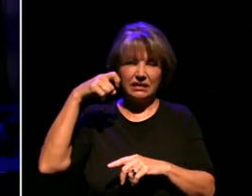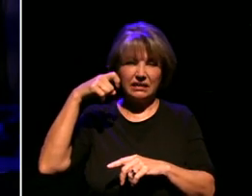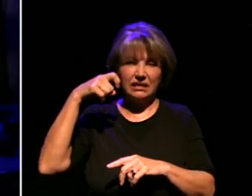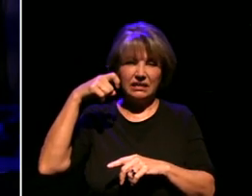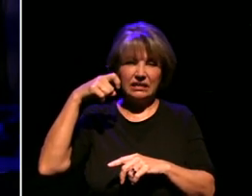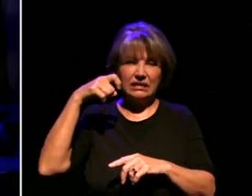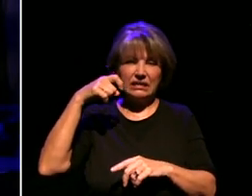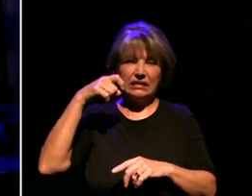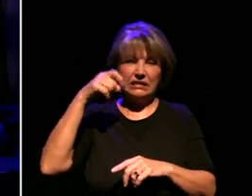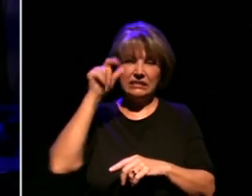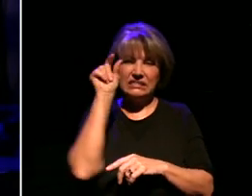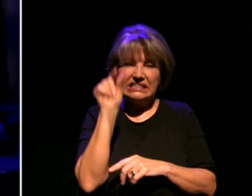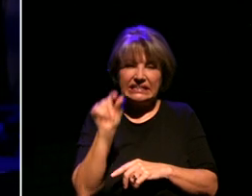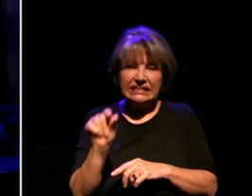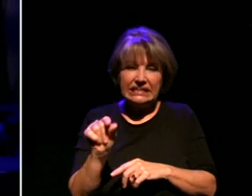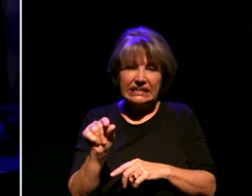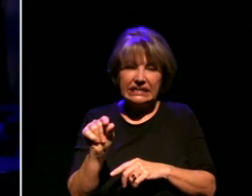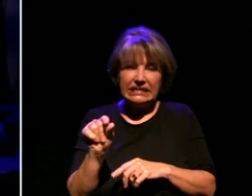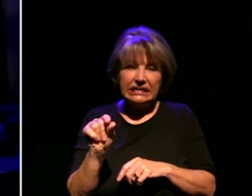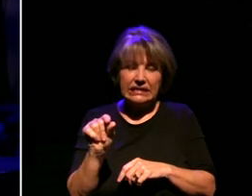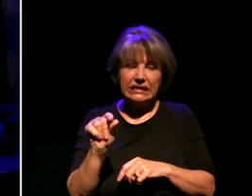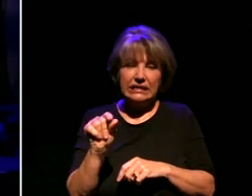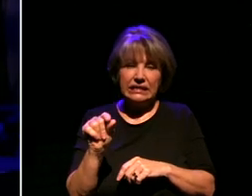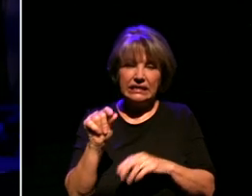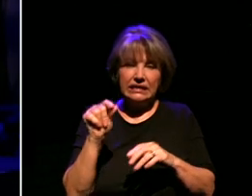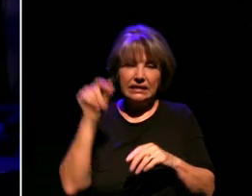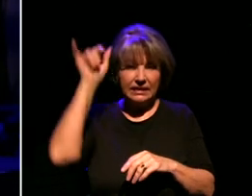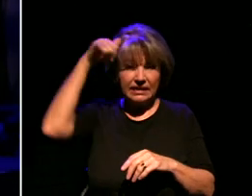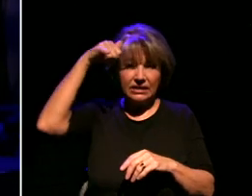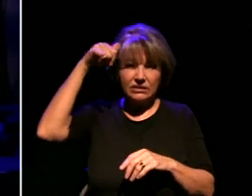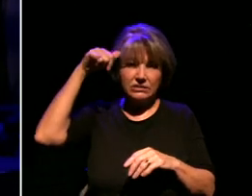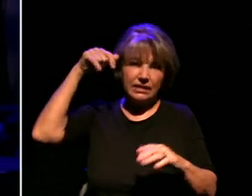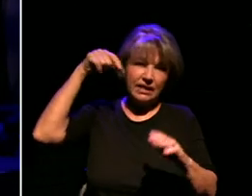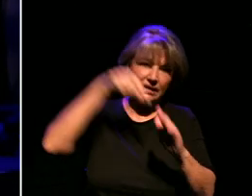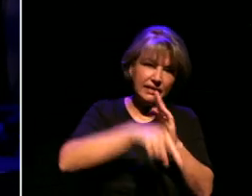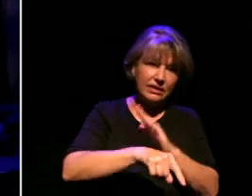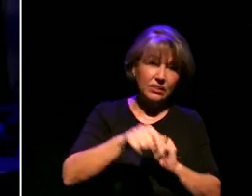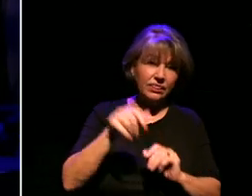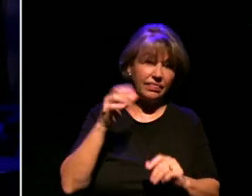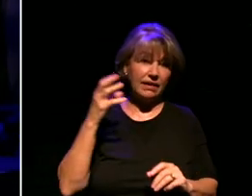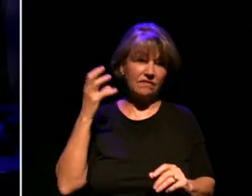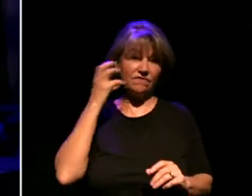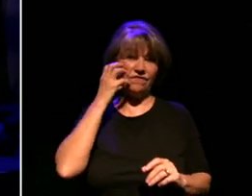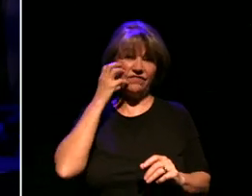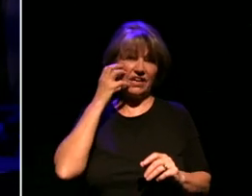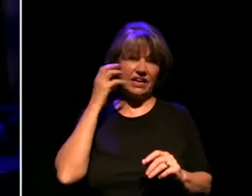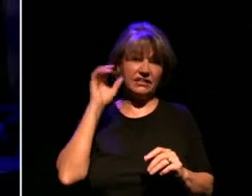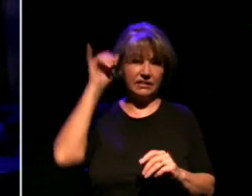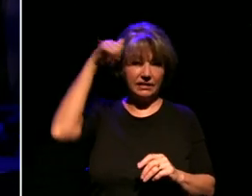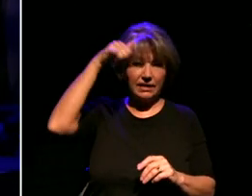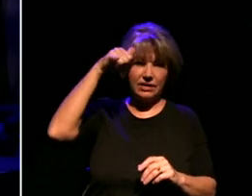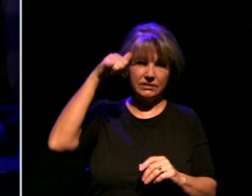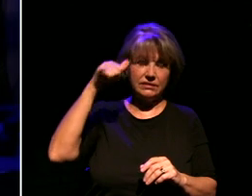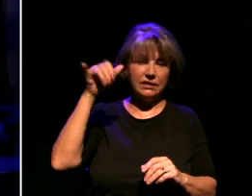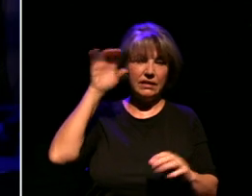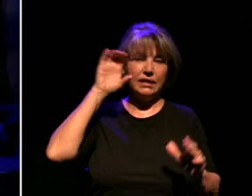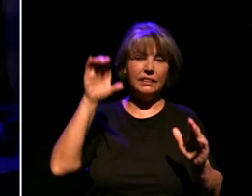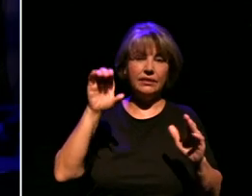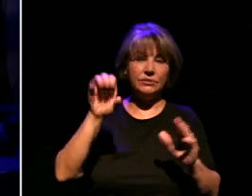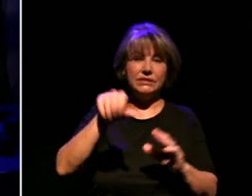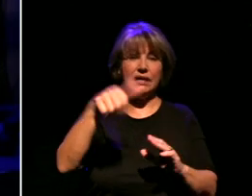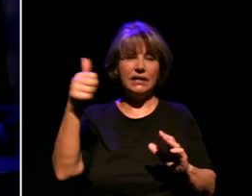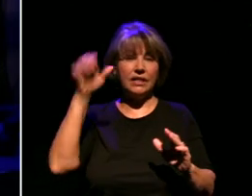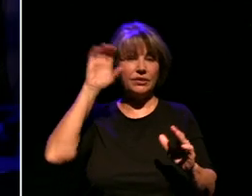and overtook them and killed them. And then he had another dream. And it was a picture of seven stalks or heads of